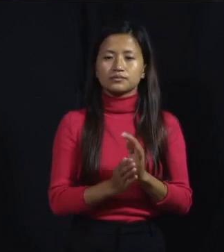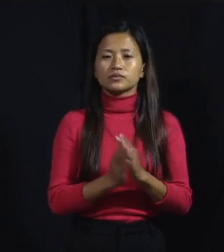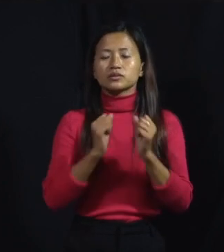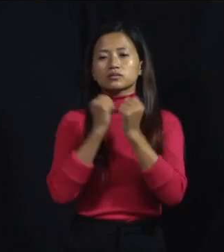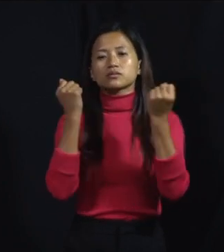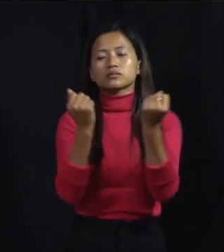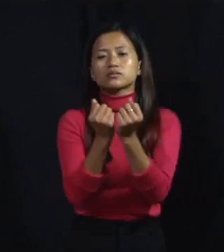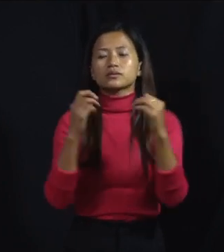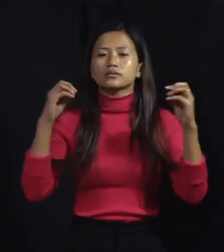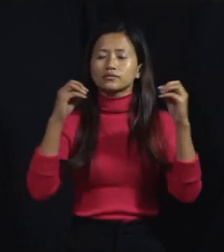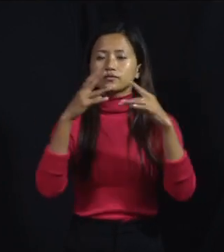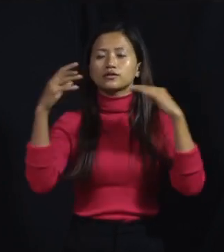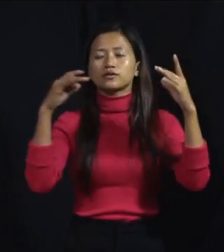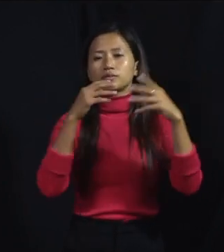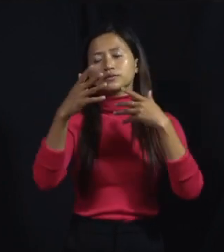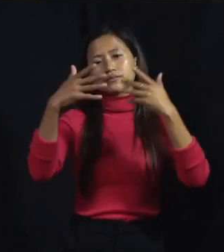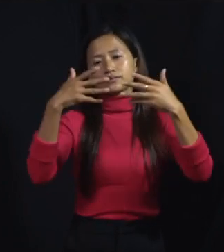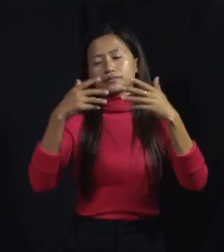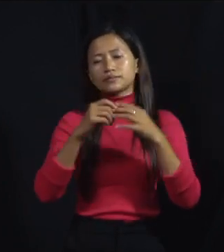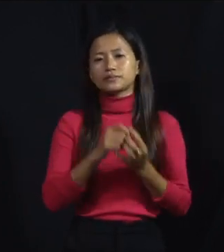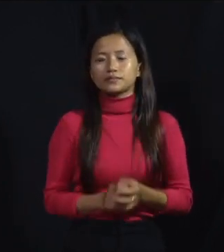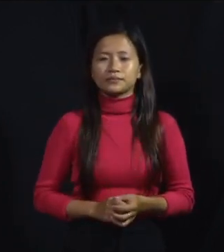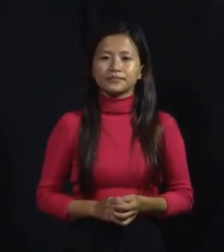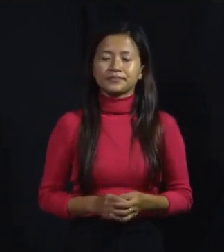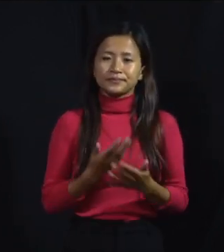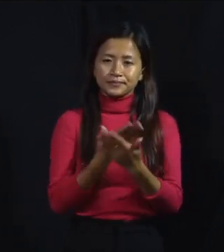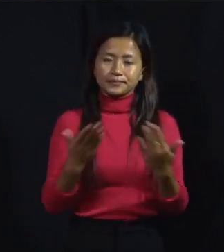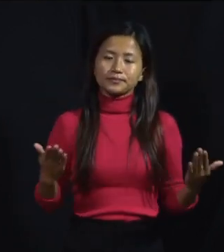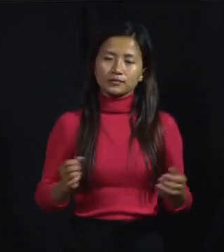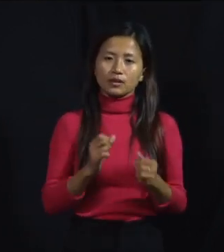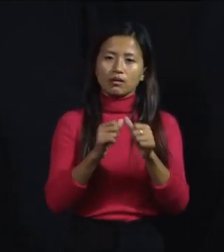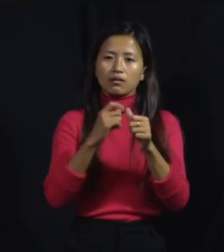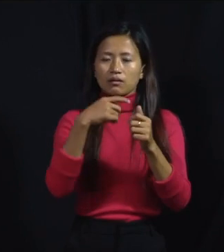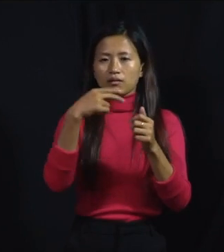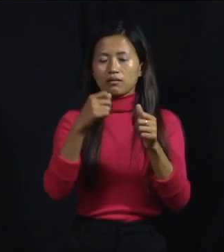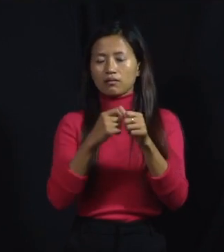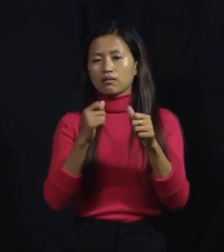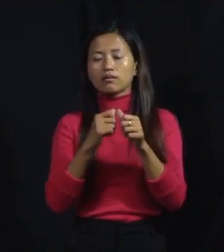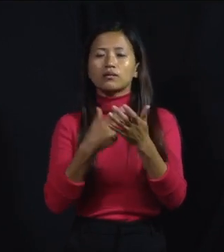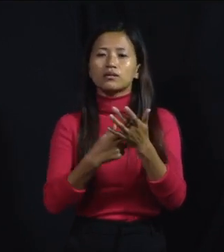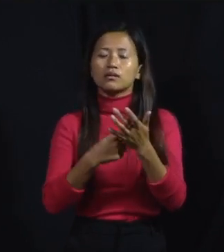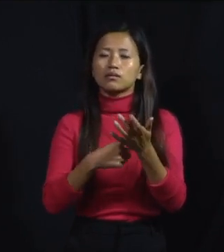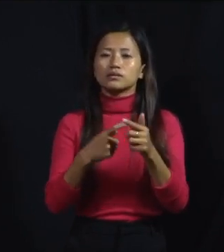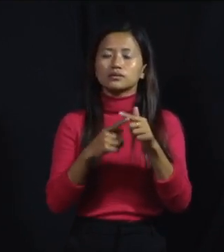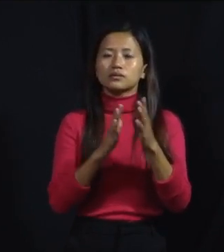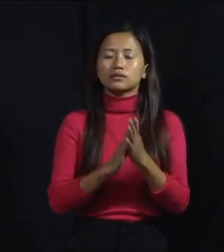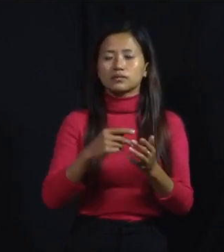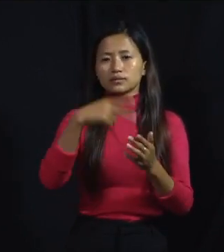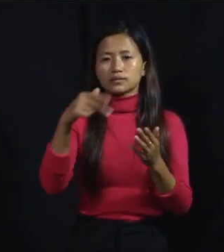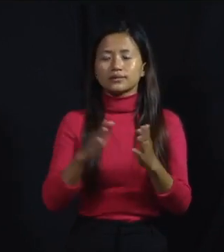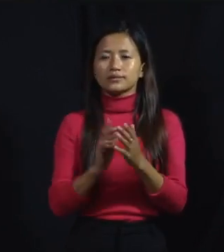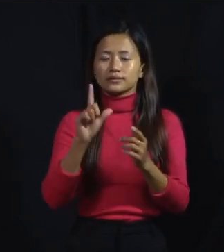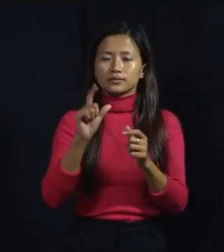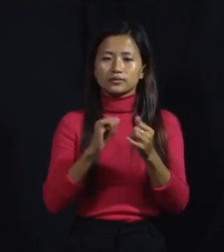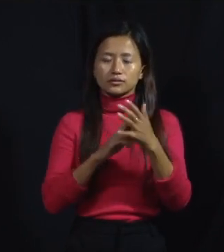social environment. Okay, and then things like art, literature, and music will also come under social